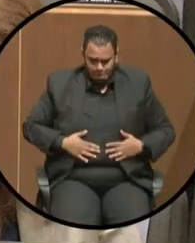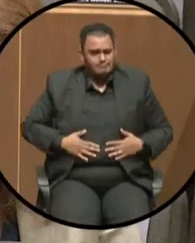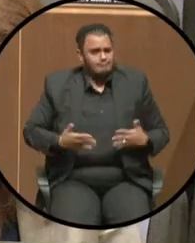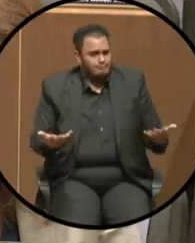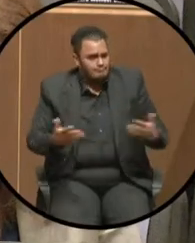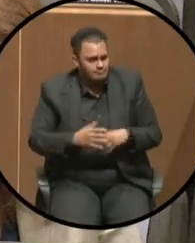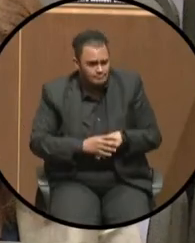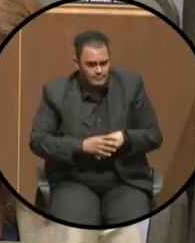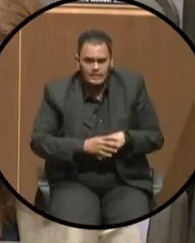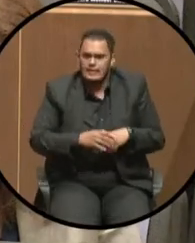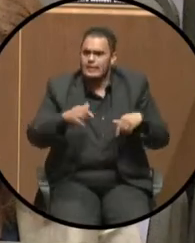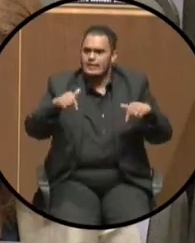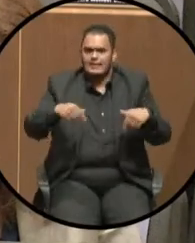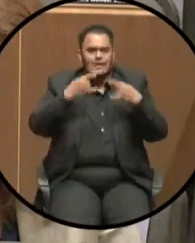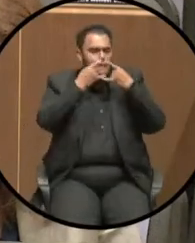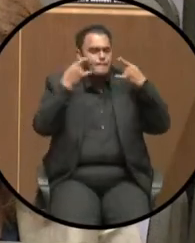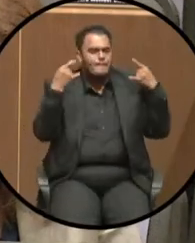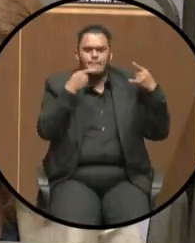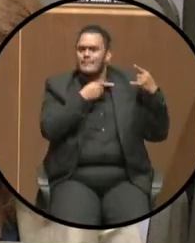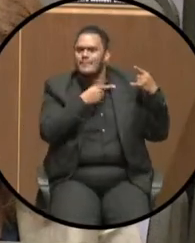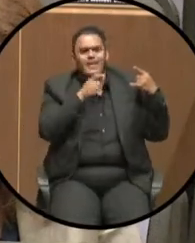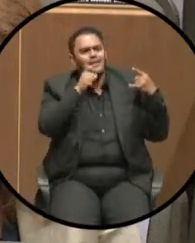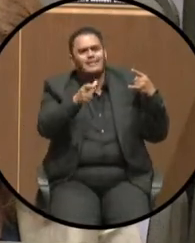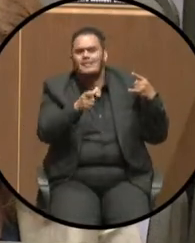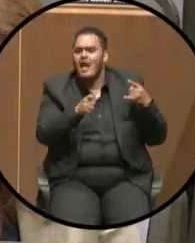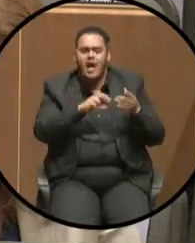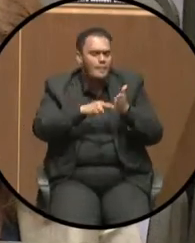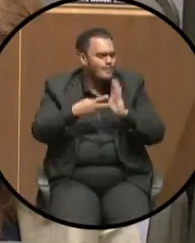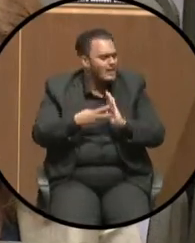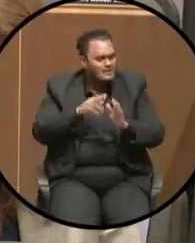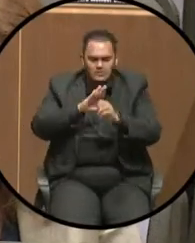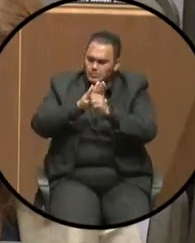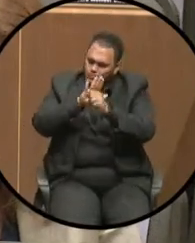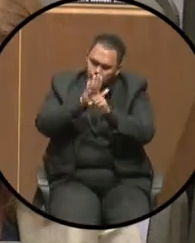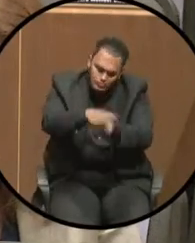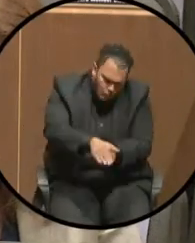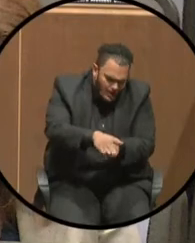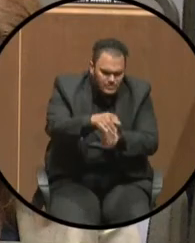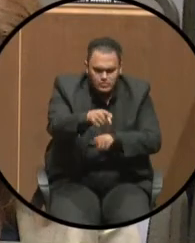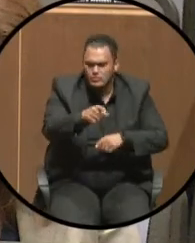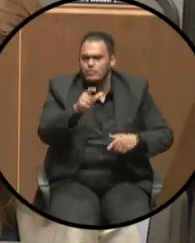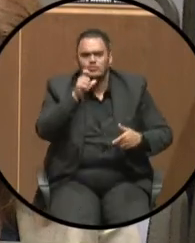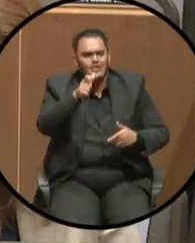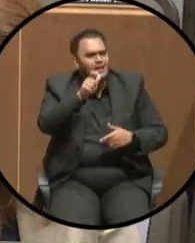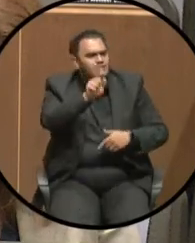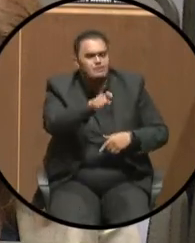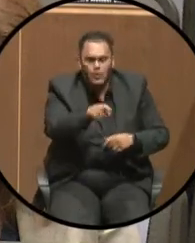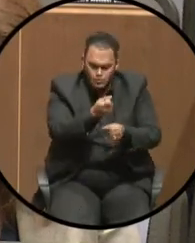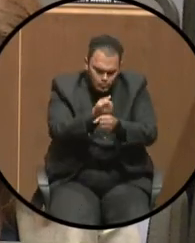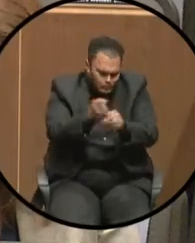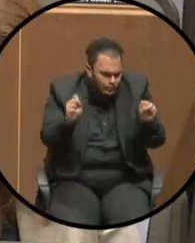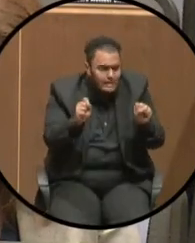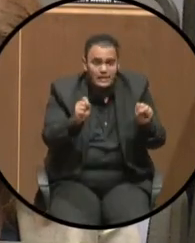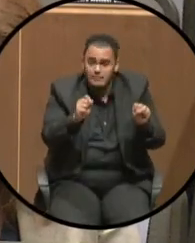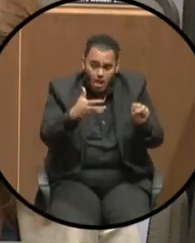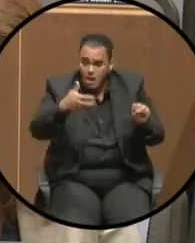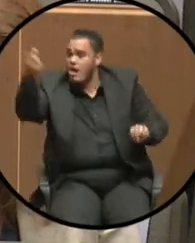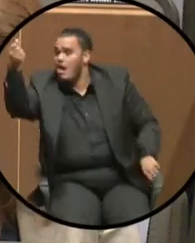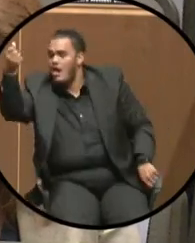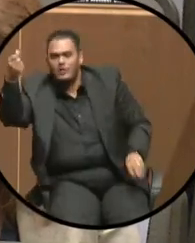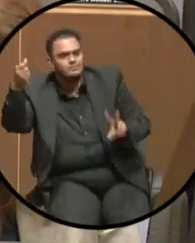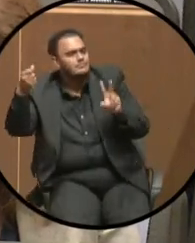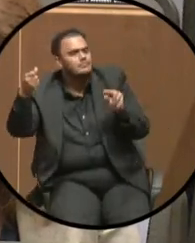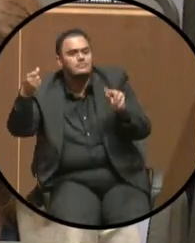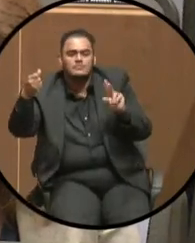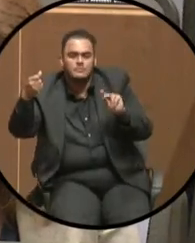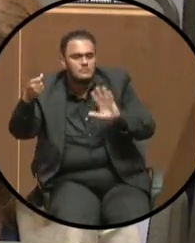This is not something that is meant to suppress you. This is not something that is designed to take away your freedom. This is one